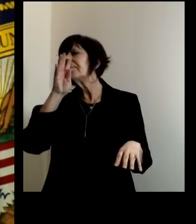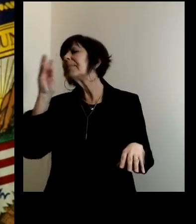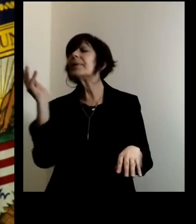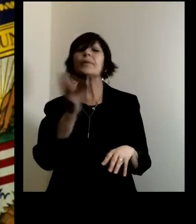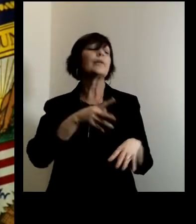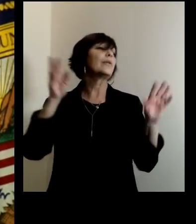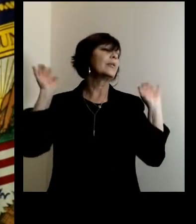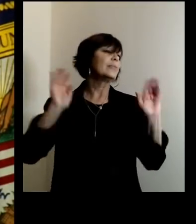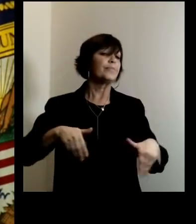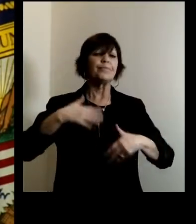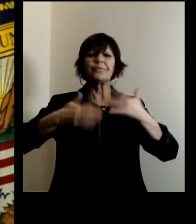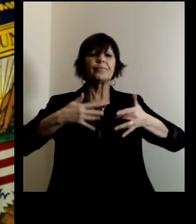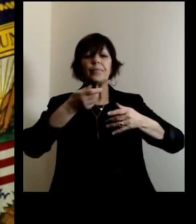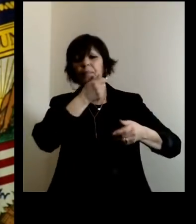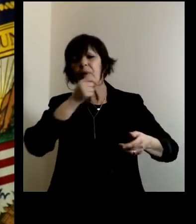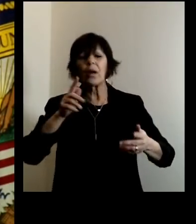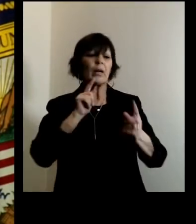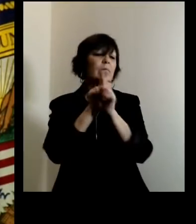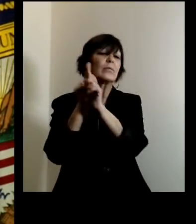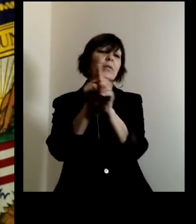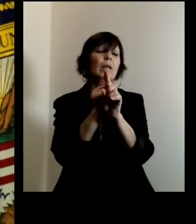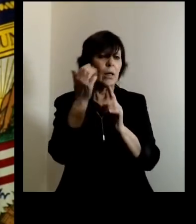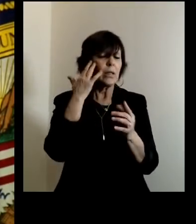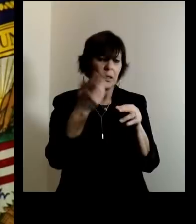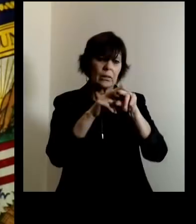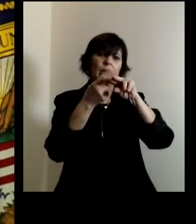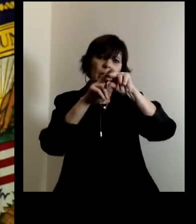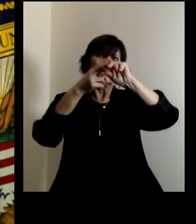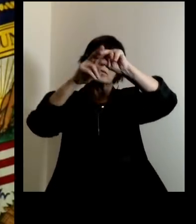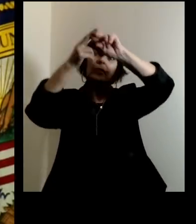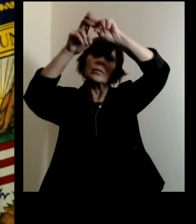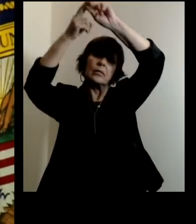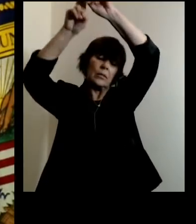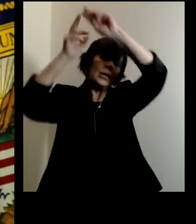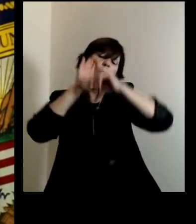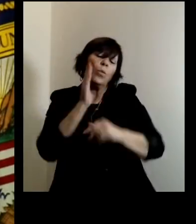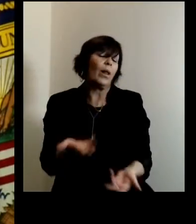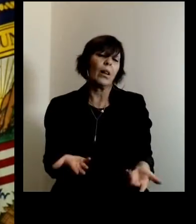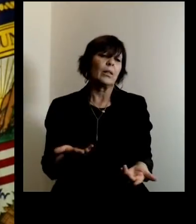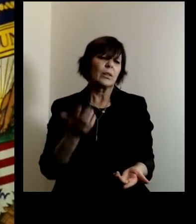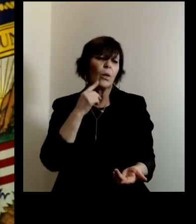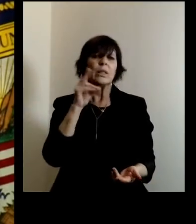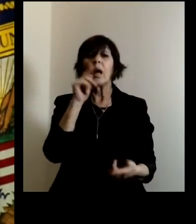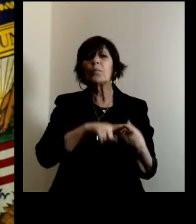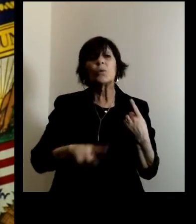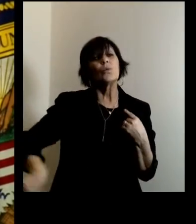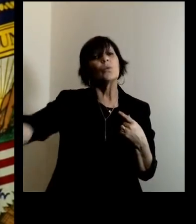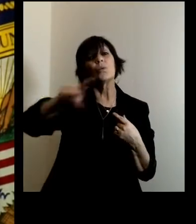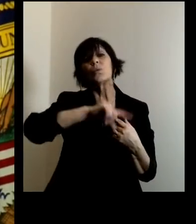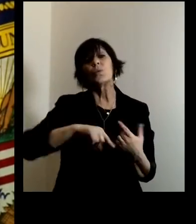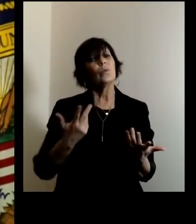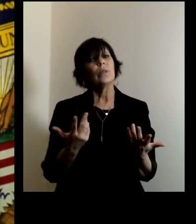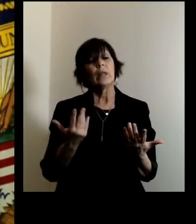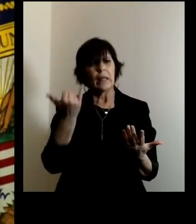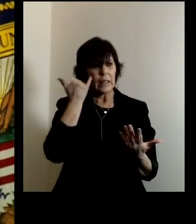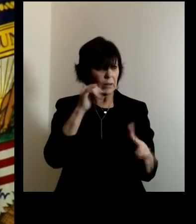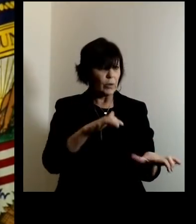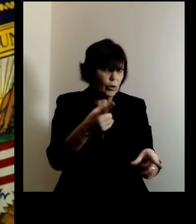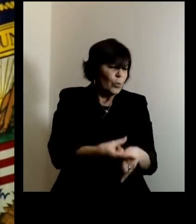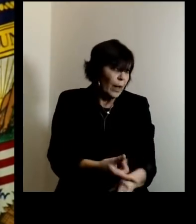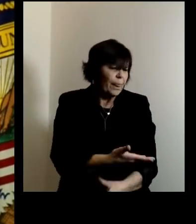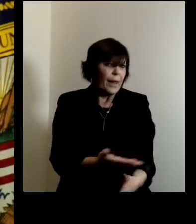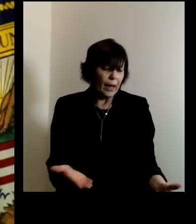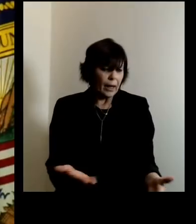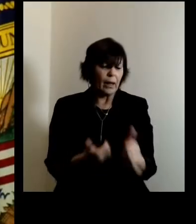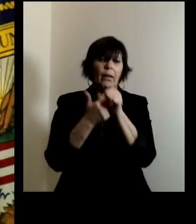changed, then we know the number is going to continue to rise. So it's really within the hands of the public. And if they do the right thing